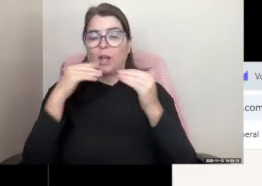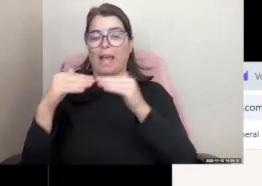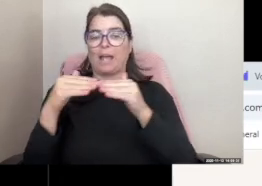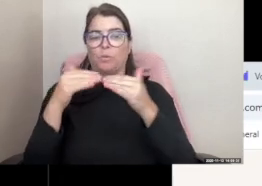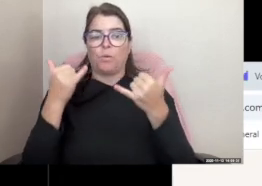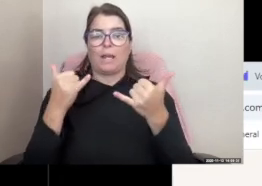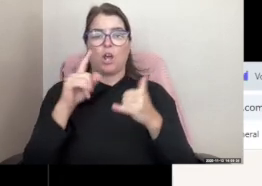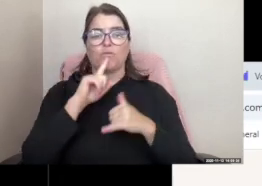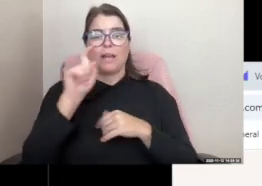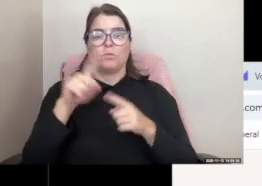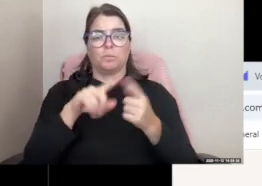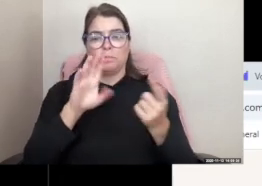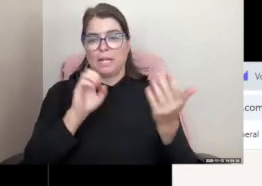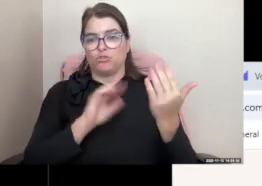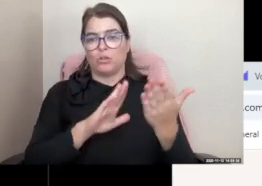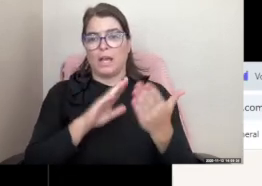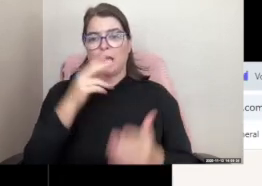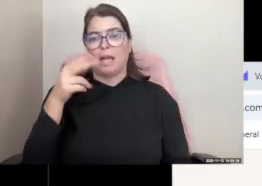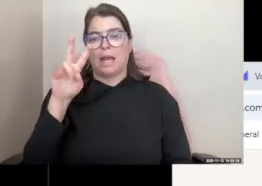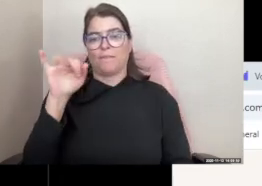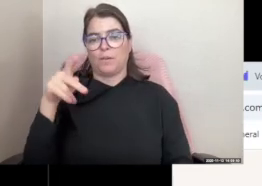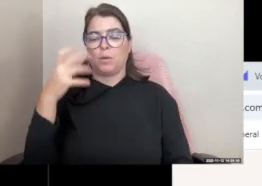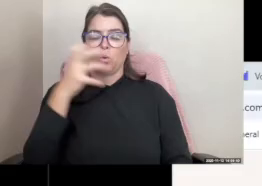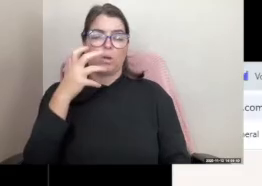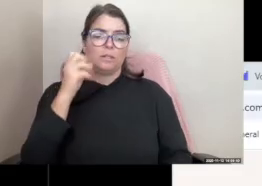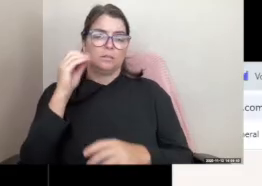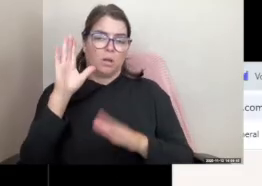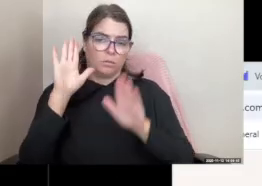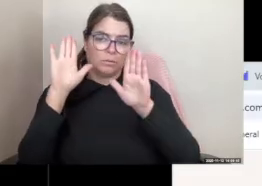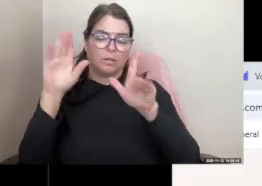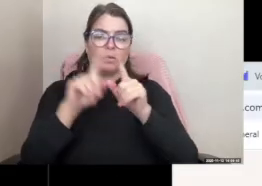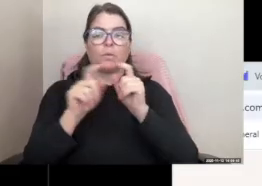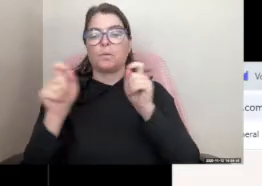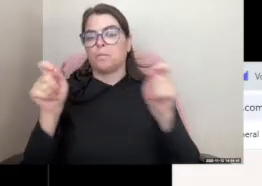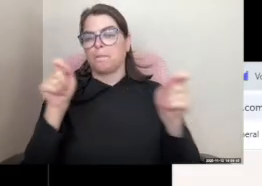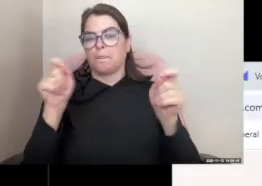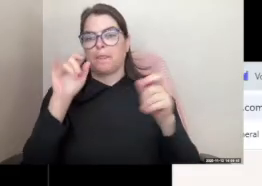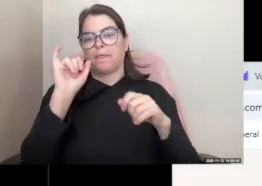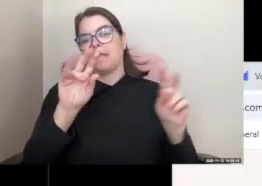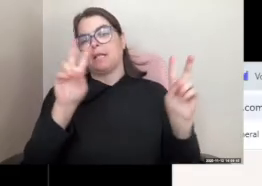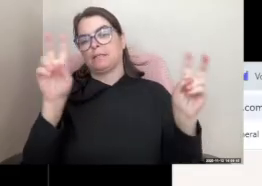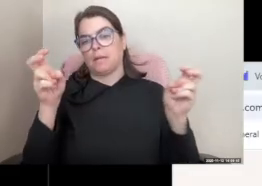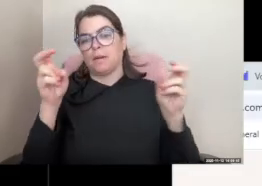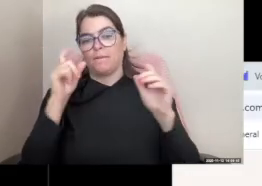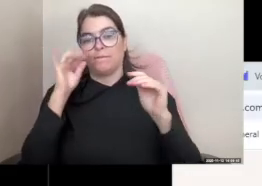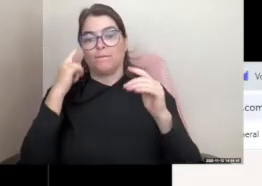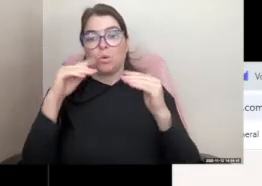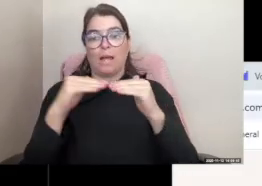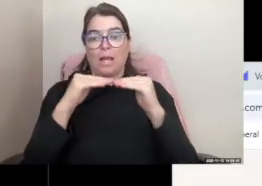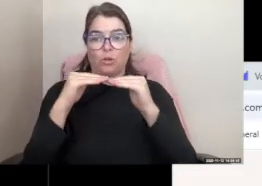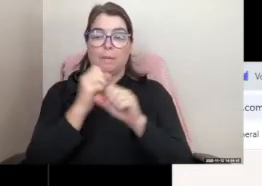and recent opening of HVIP. I think there's a lot of opportunities to have continuous